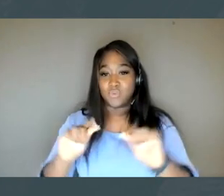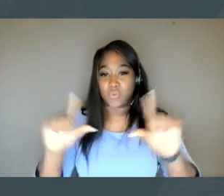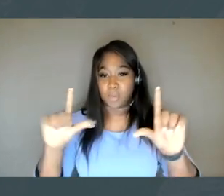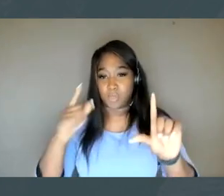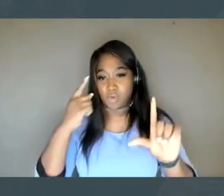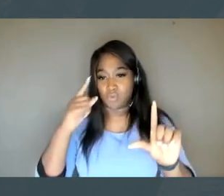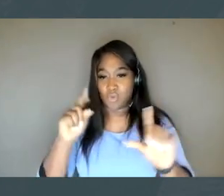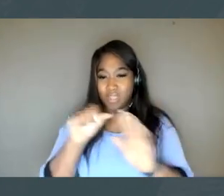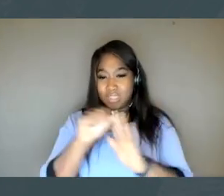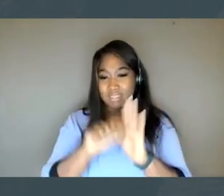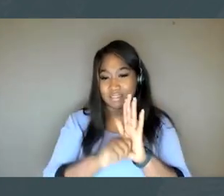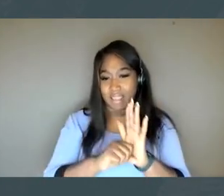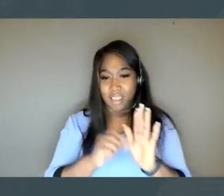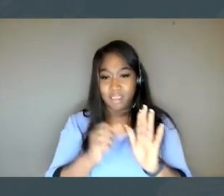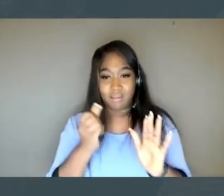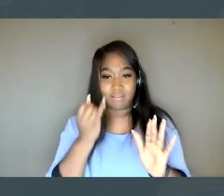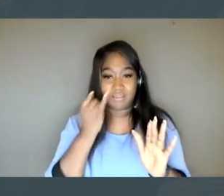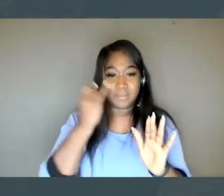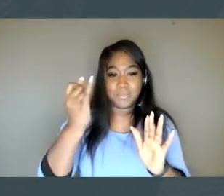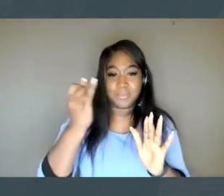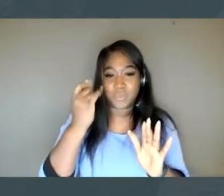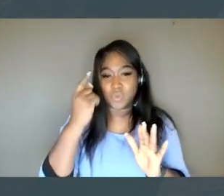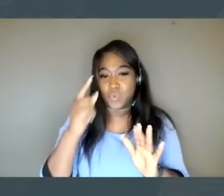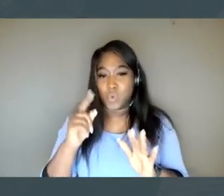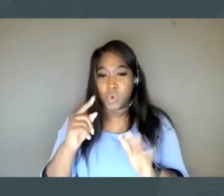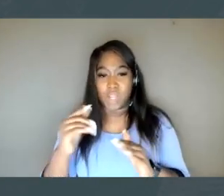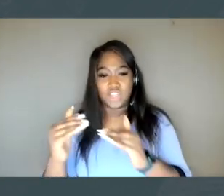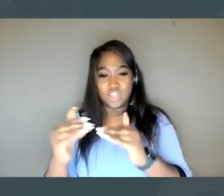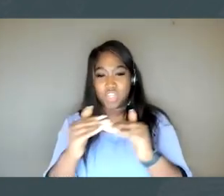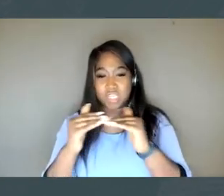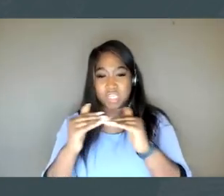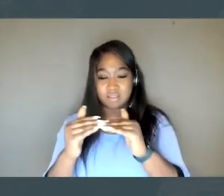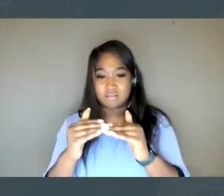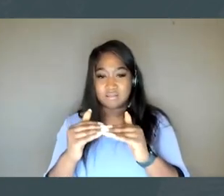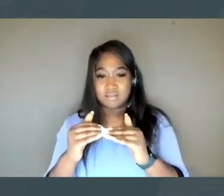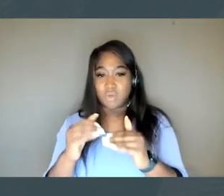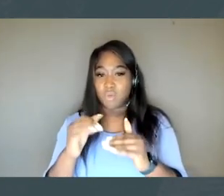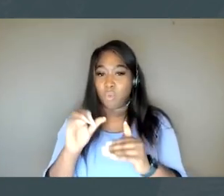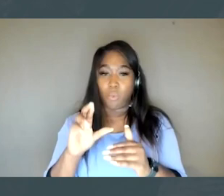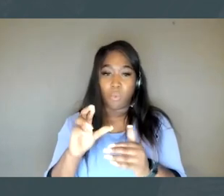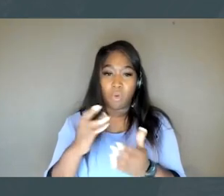or reparations, because we want more than that anyway.